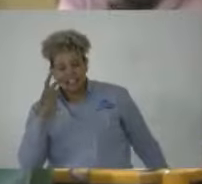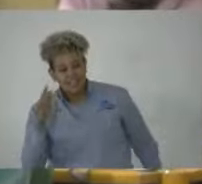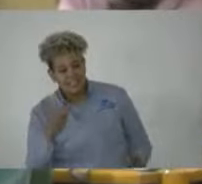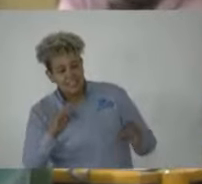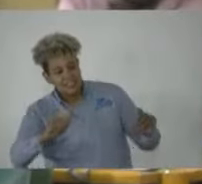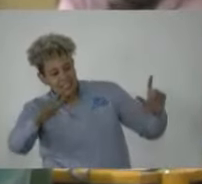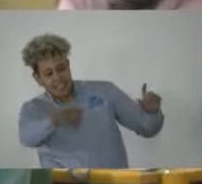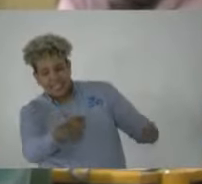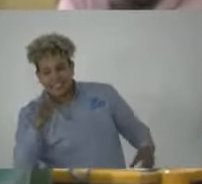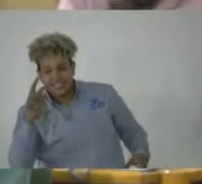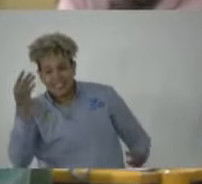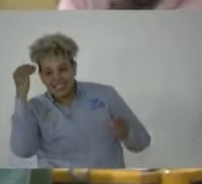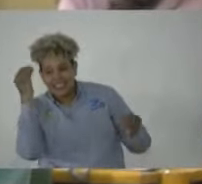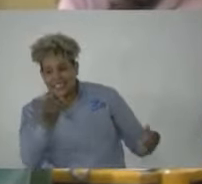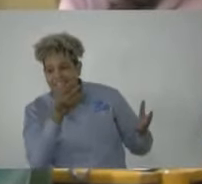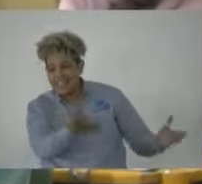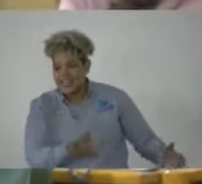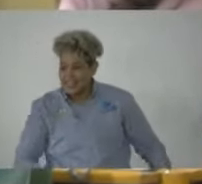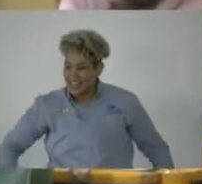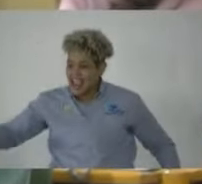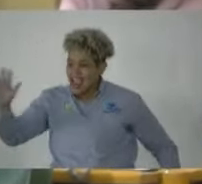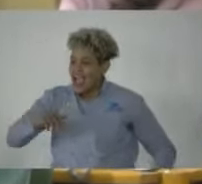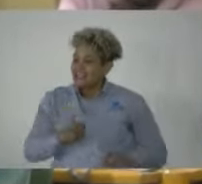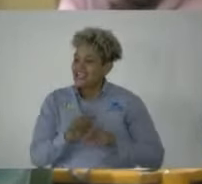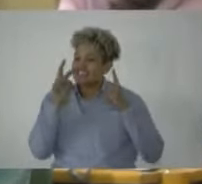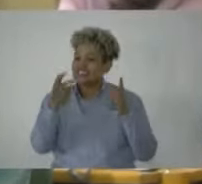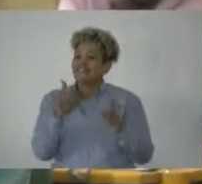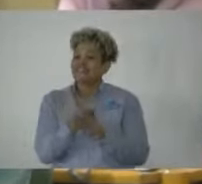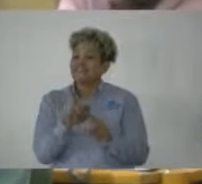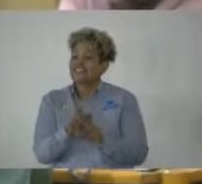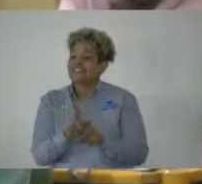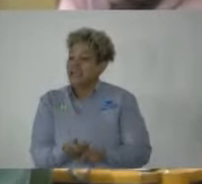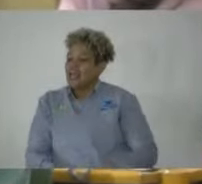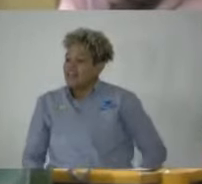there? See the data there? Everybody can see it for themselves.